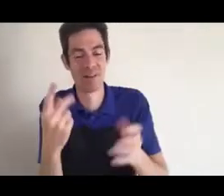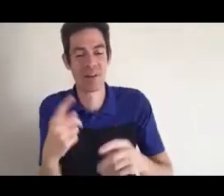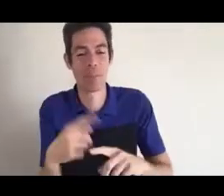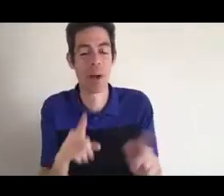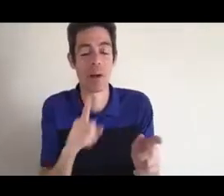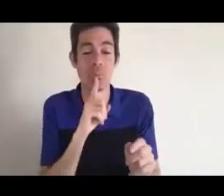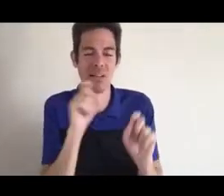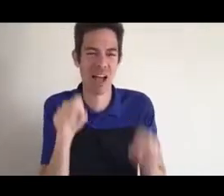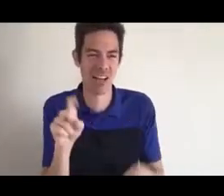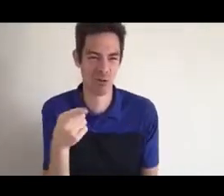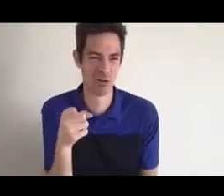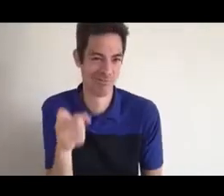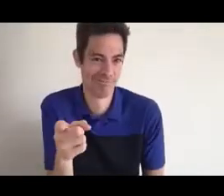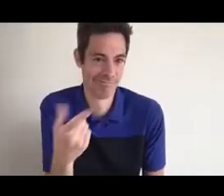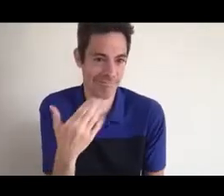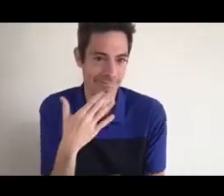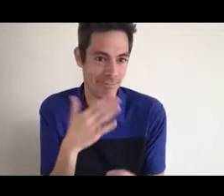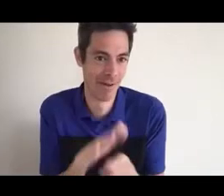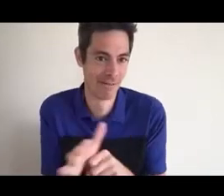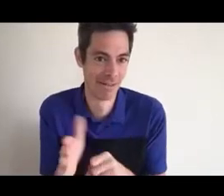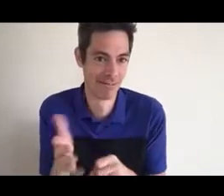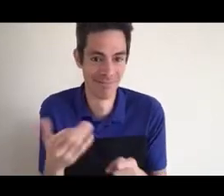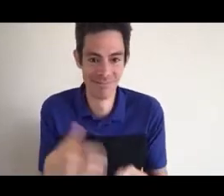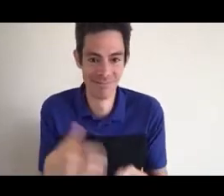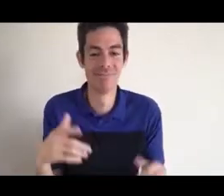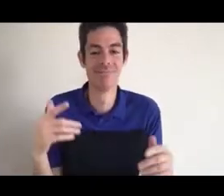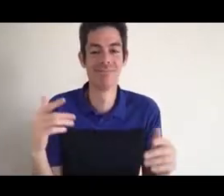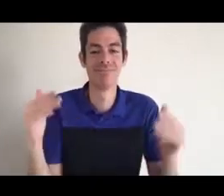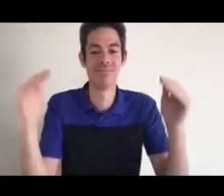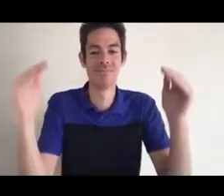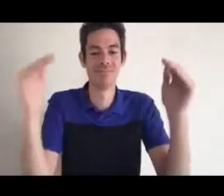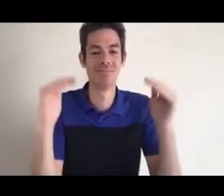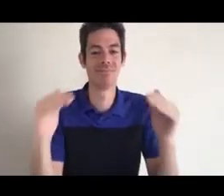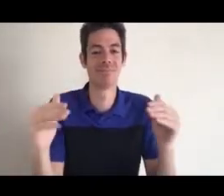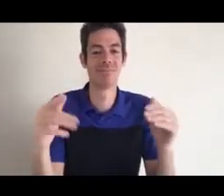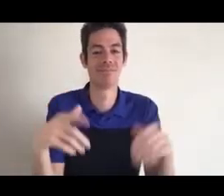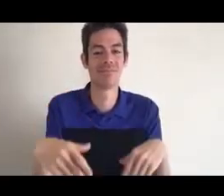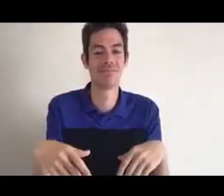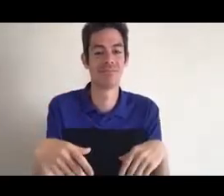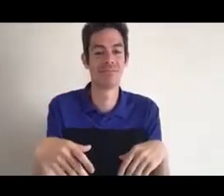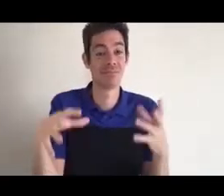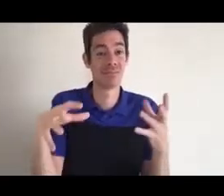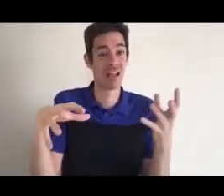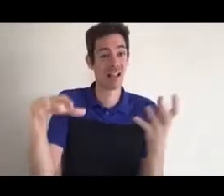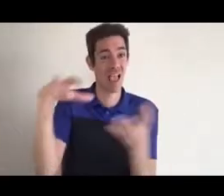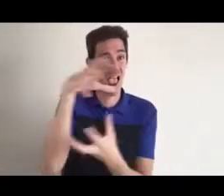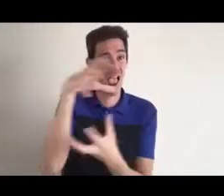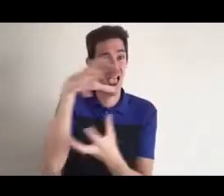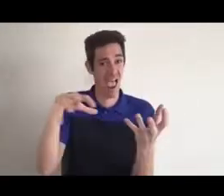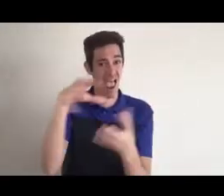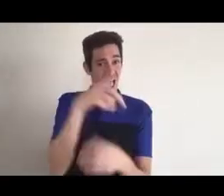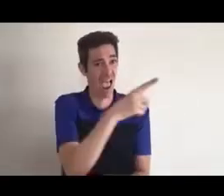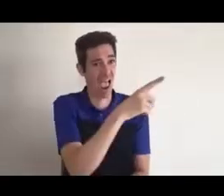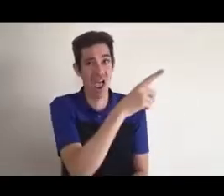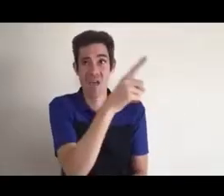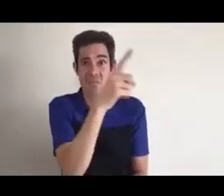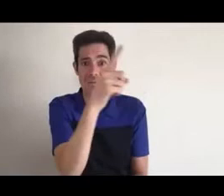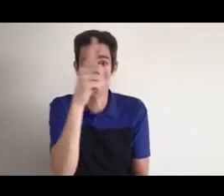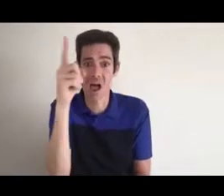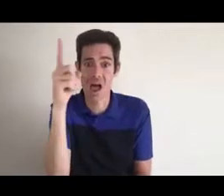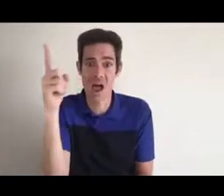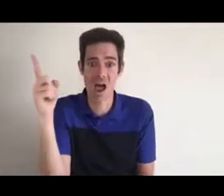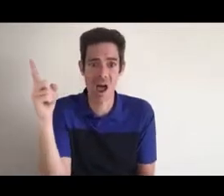at and still point to the beach, but you can also just point. It's good enough. Next, we have the